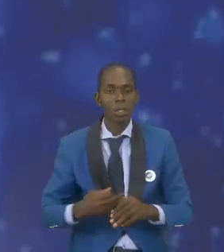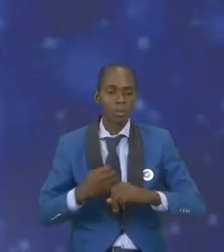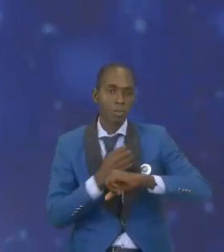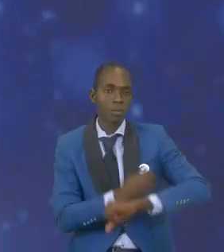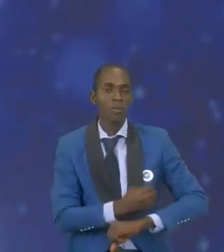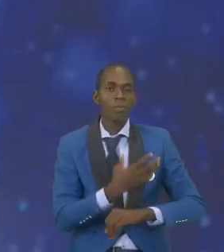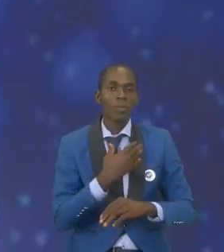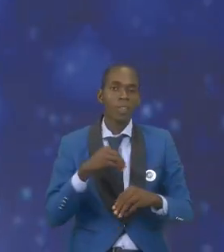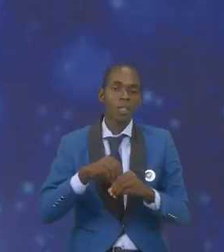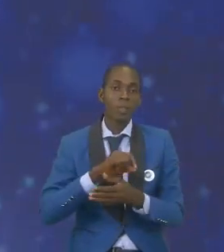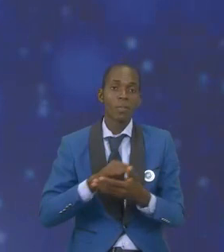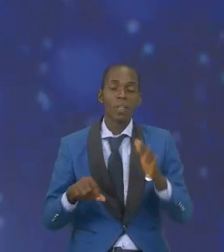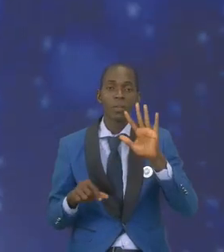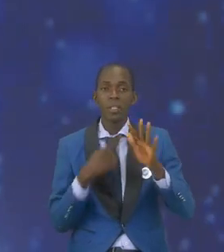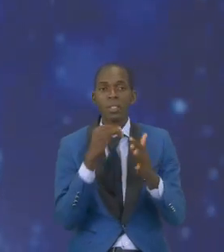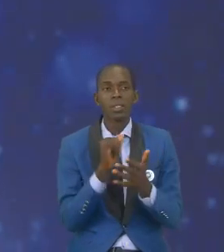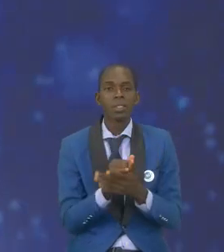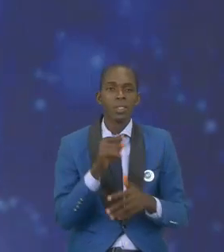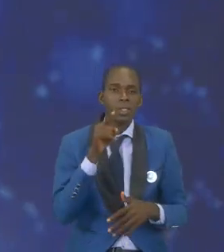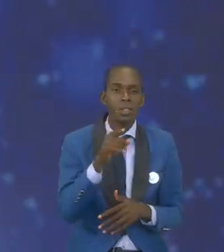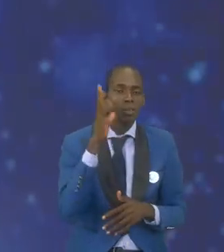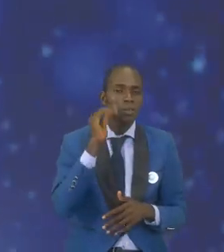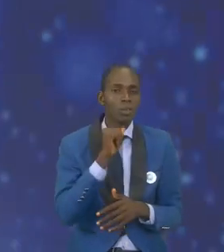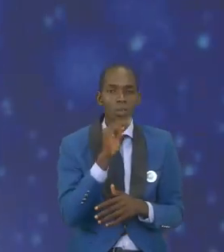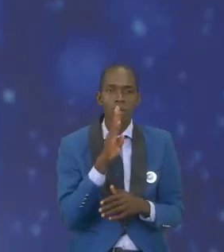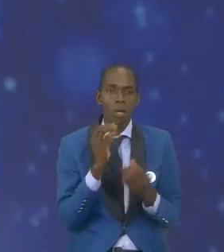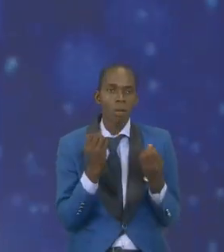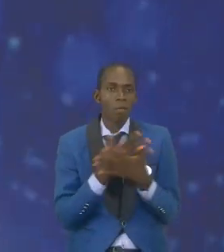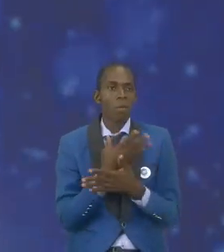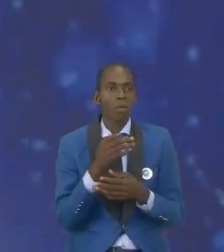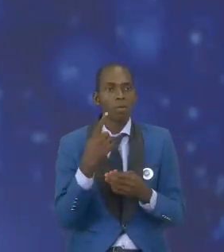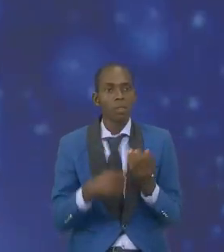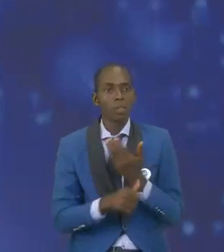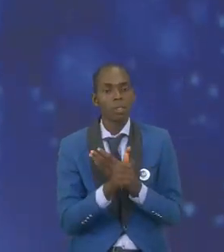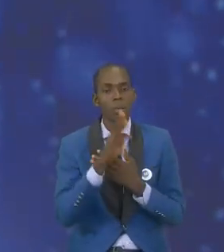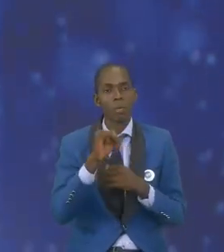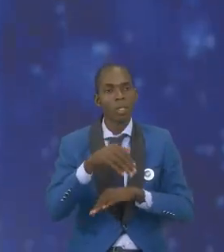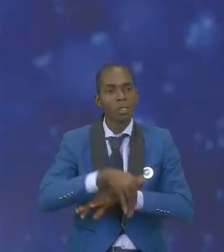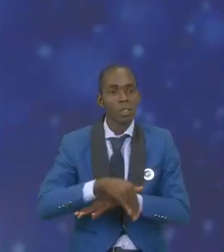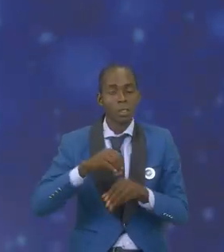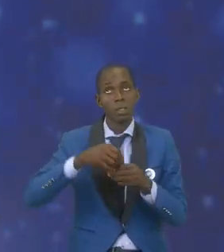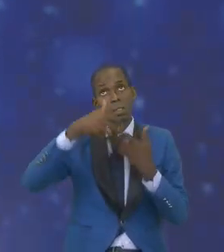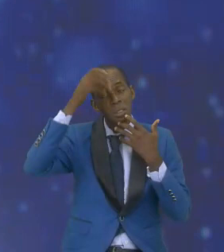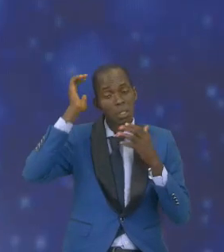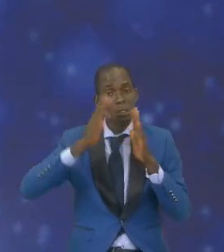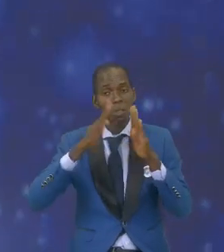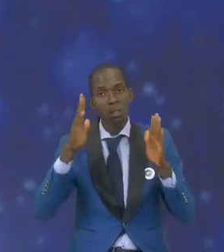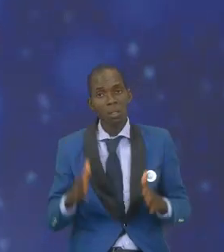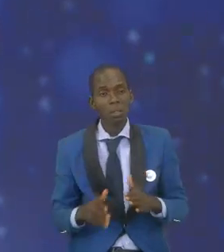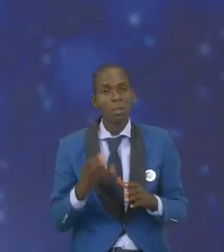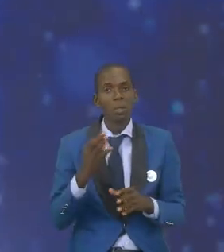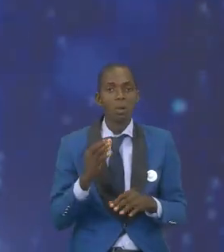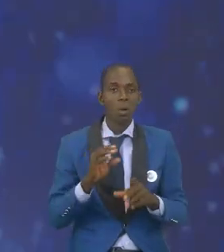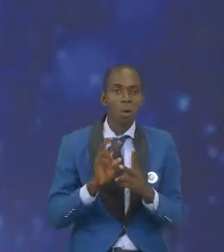5. It's says, thou shalt not be afraid of the terror by night, in the lion's den, or the